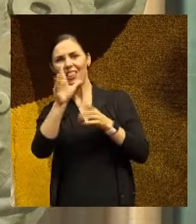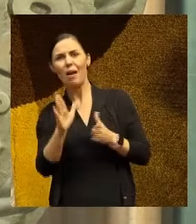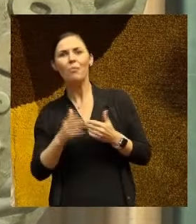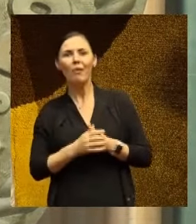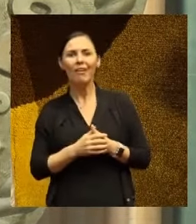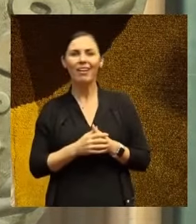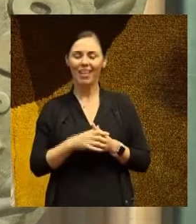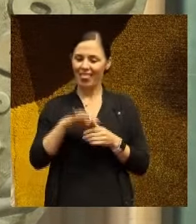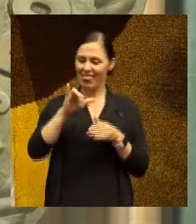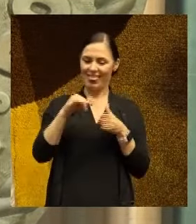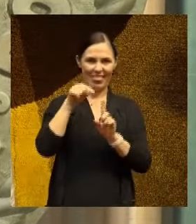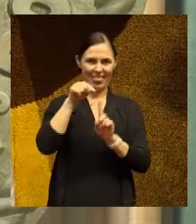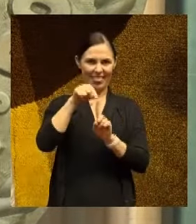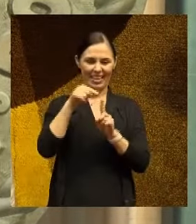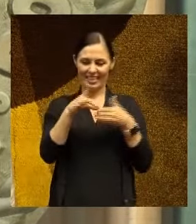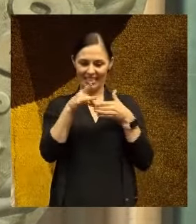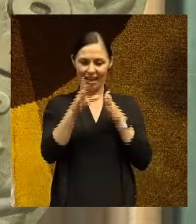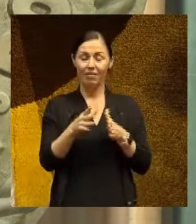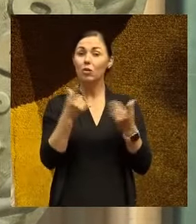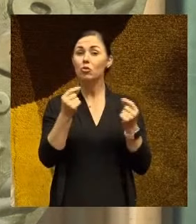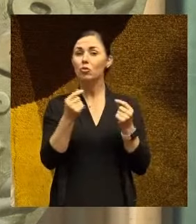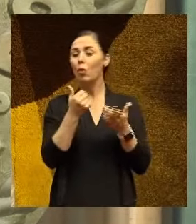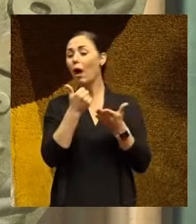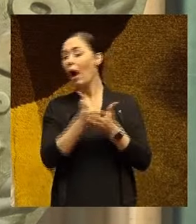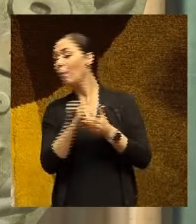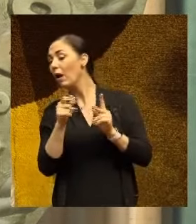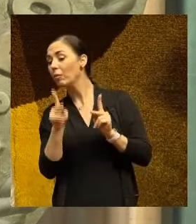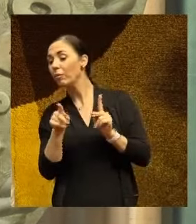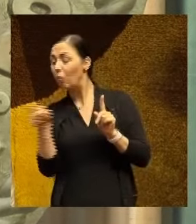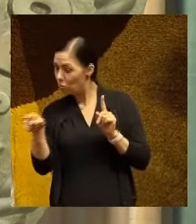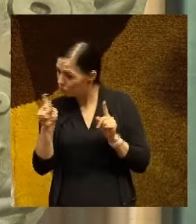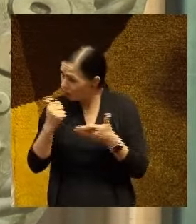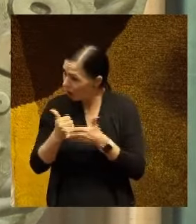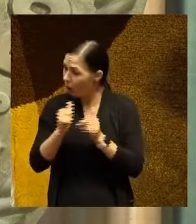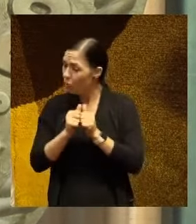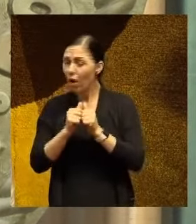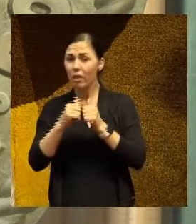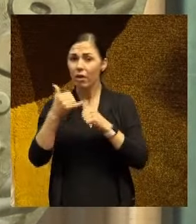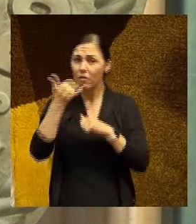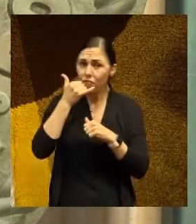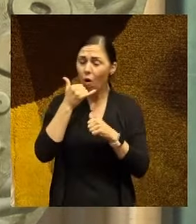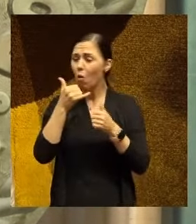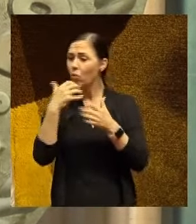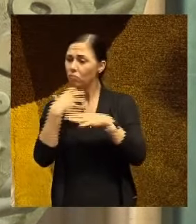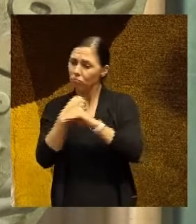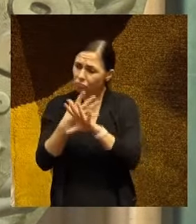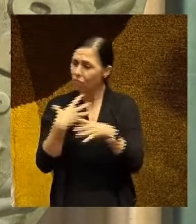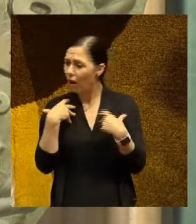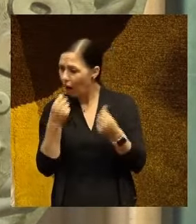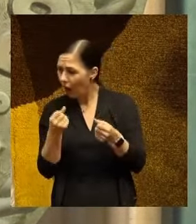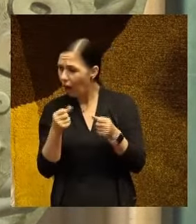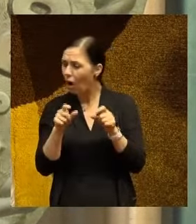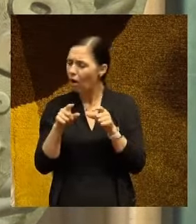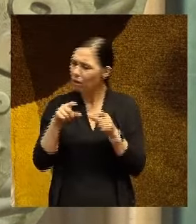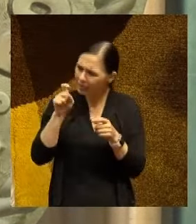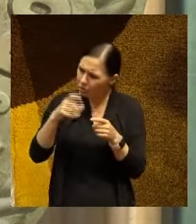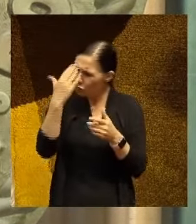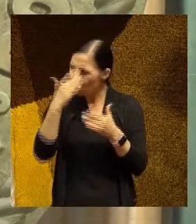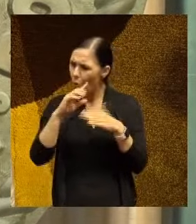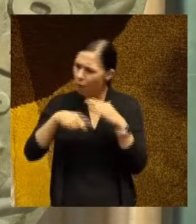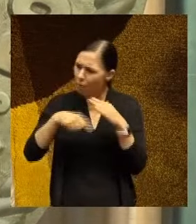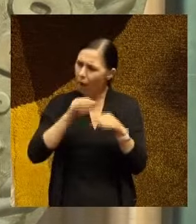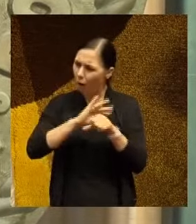individuals access telehealth services and find information on the coronavirus and other health